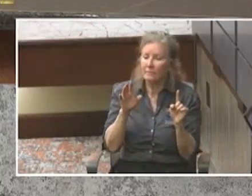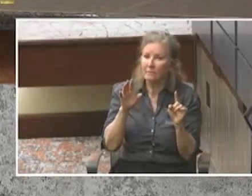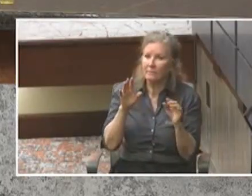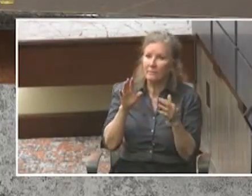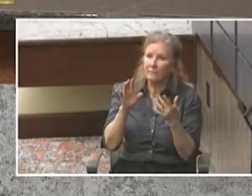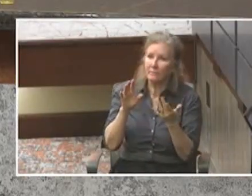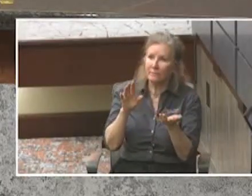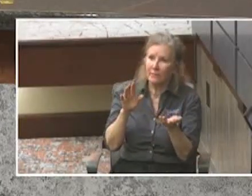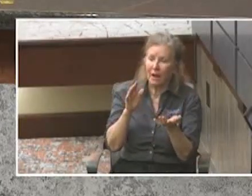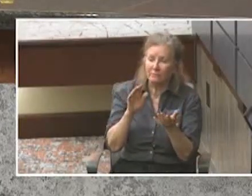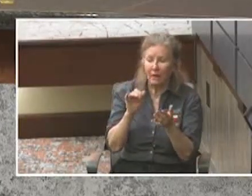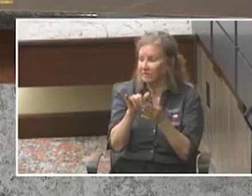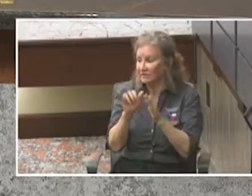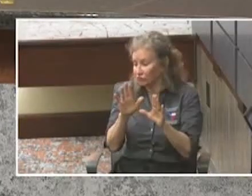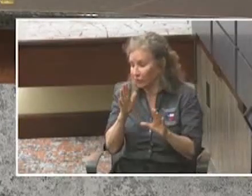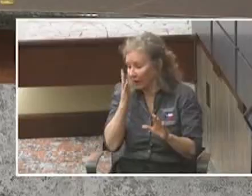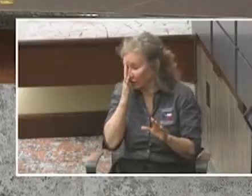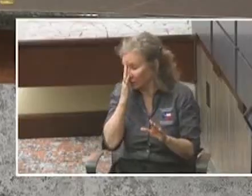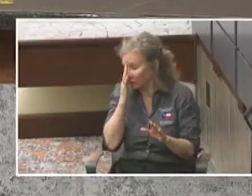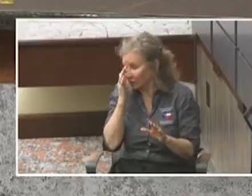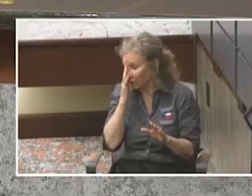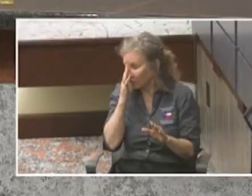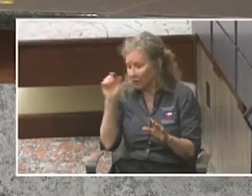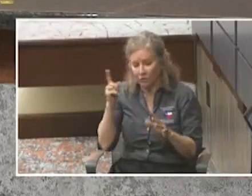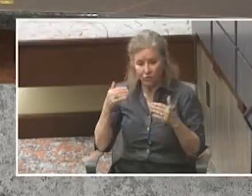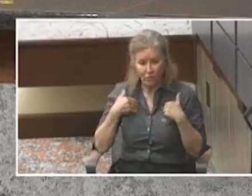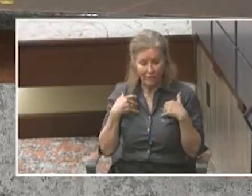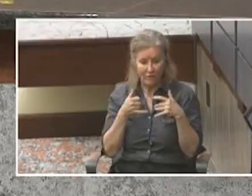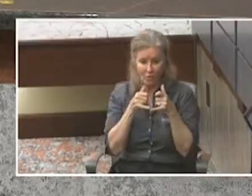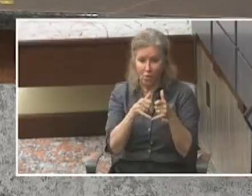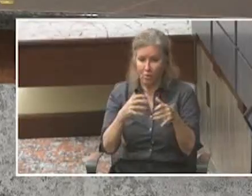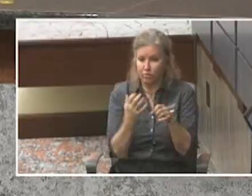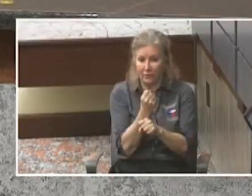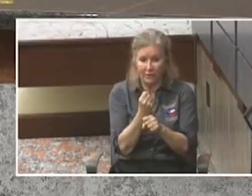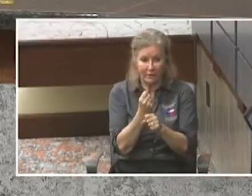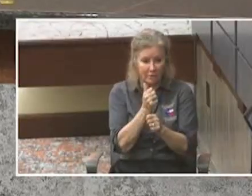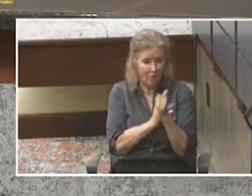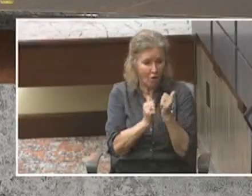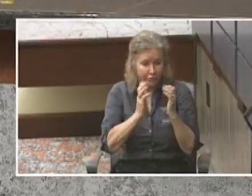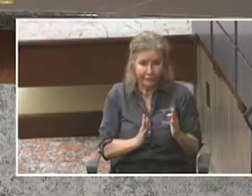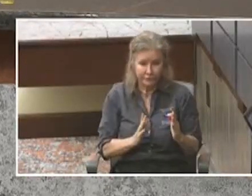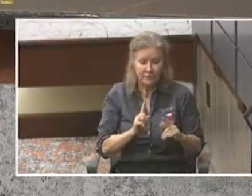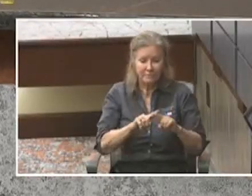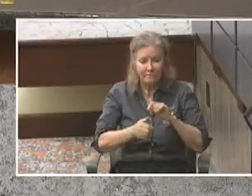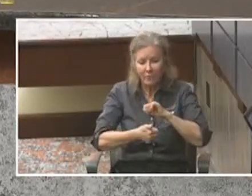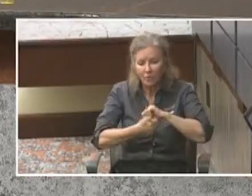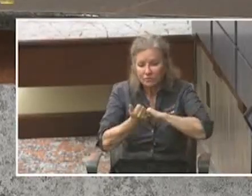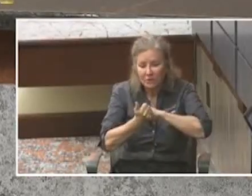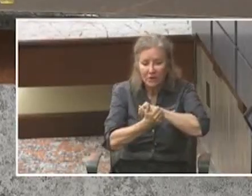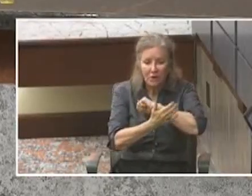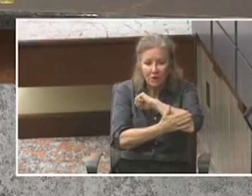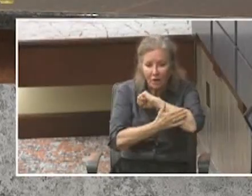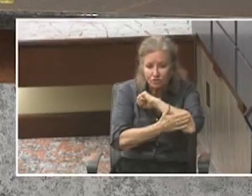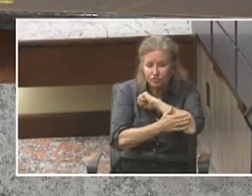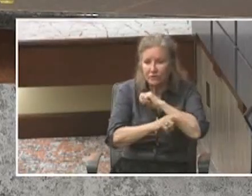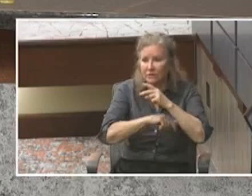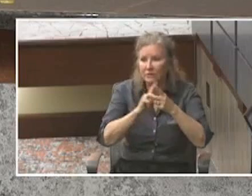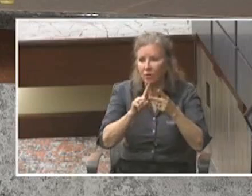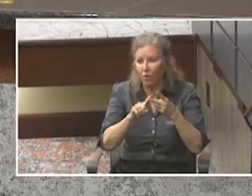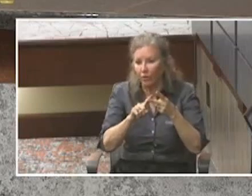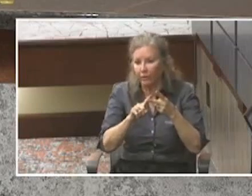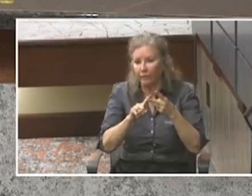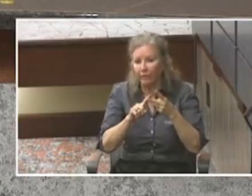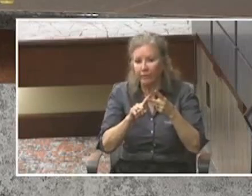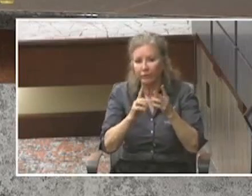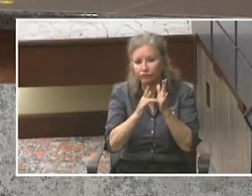which are great. You've got, award-winning artists and things, but they're mostly country, or are we planning to diversify that?